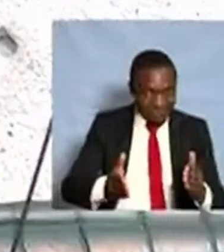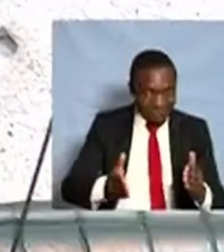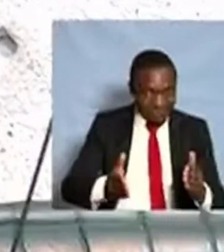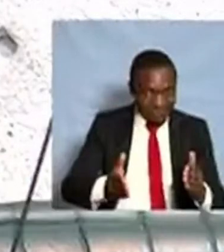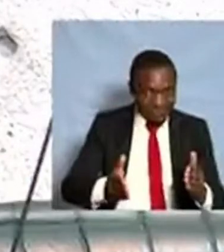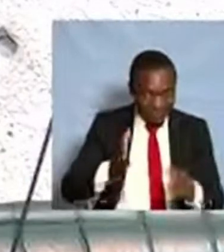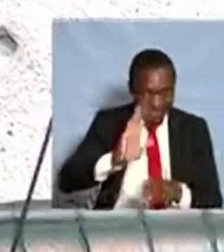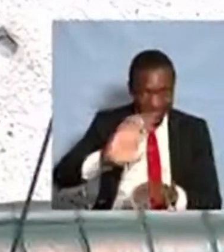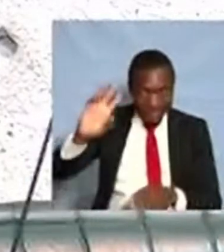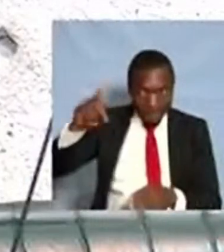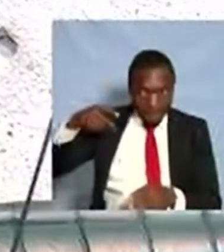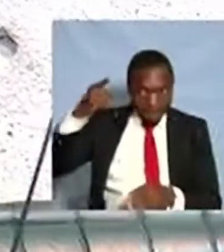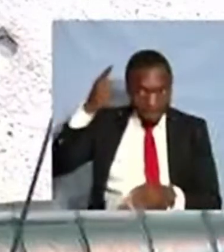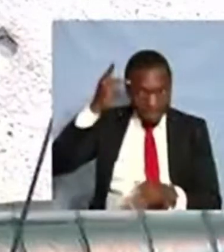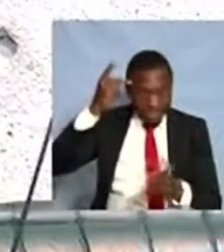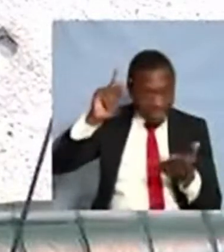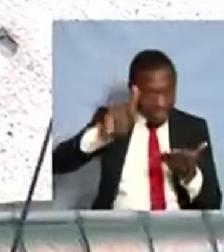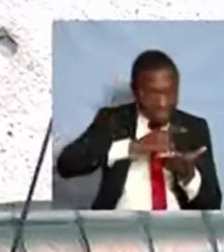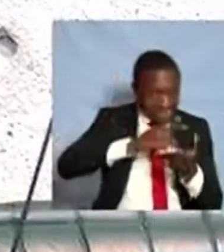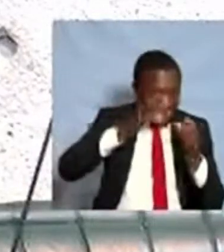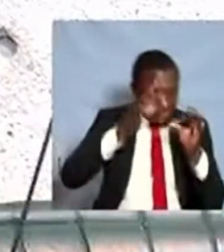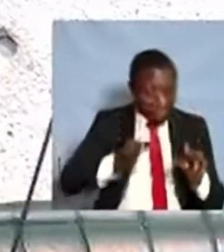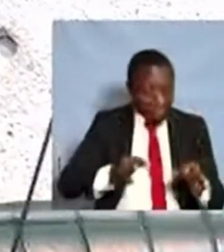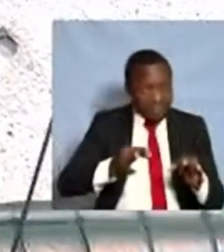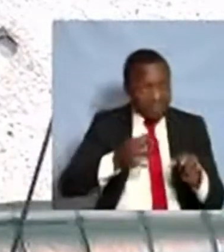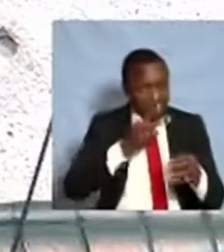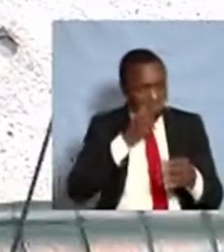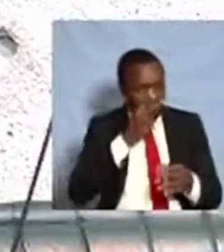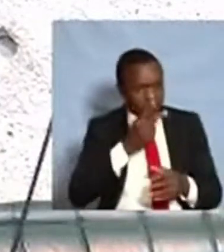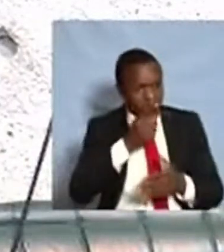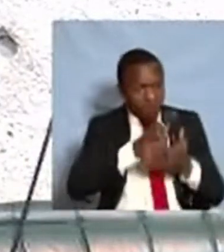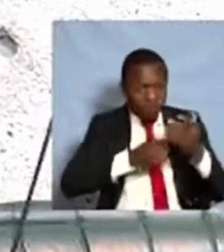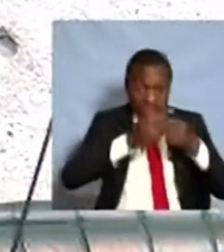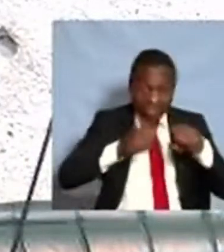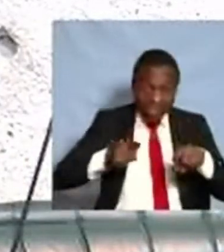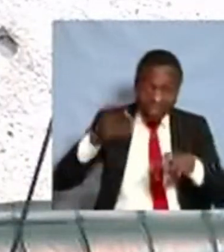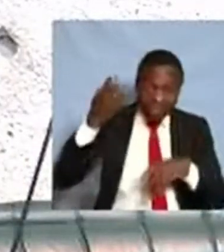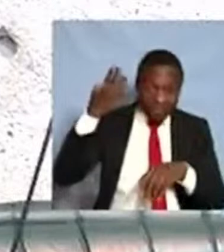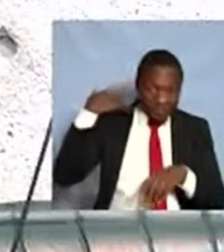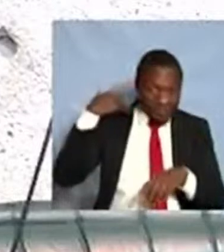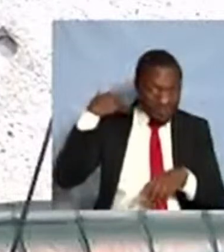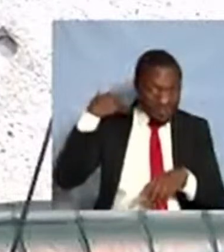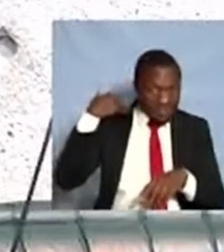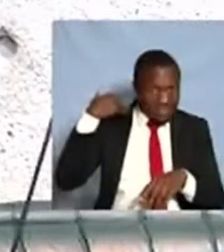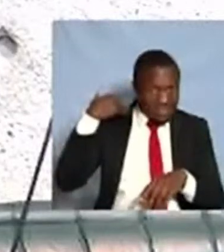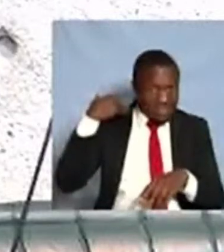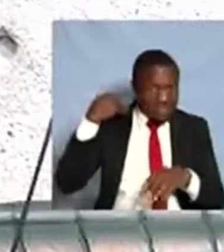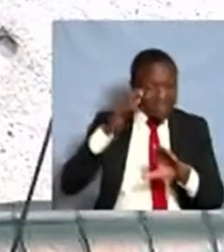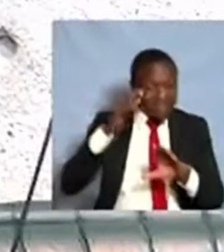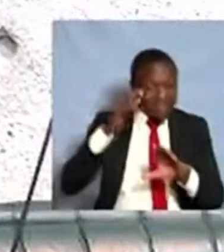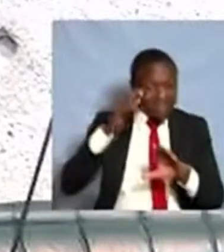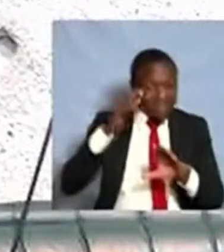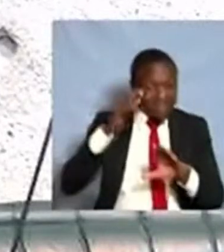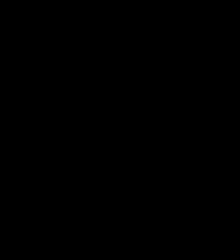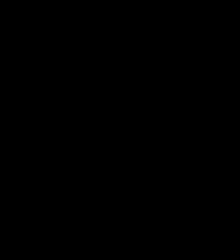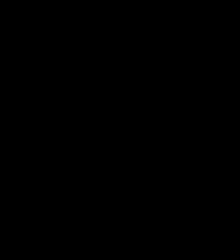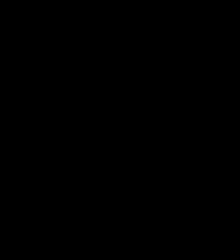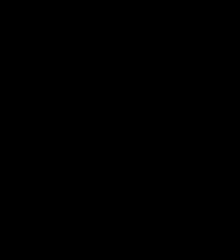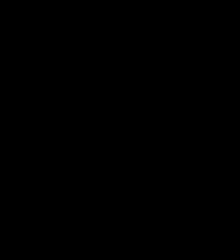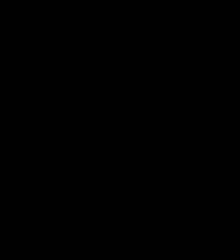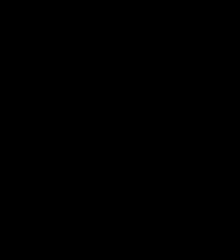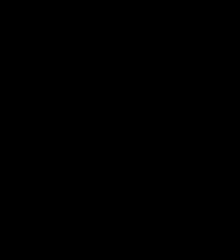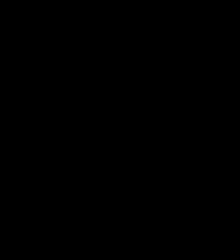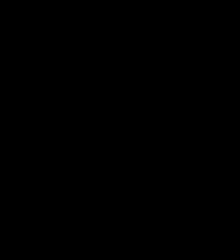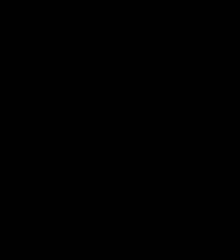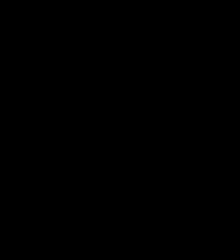their political parties. If we went by what was happening before, Mr. Speaker, citizens who are this